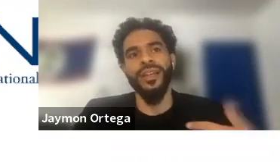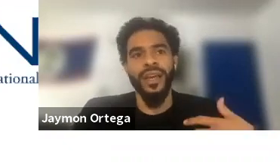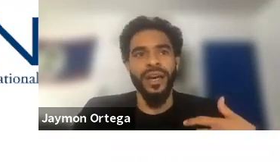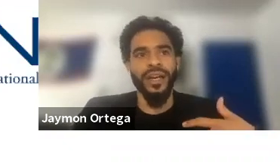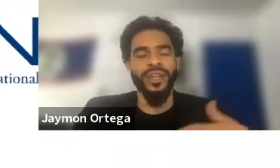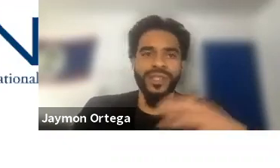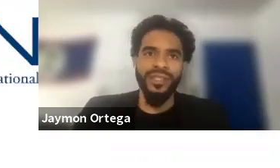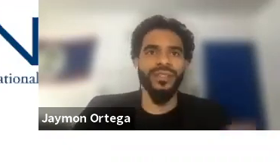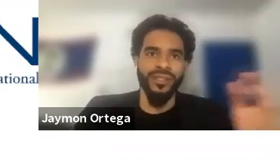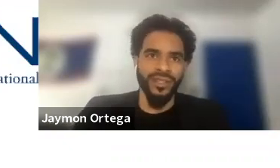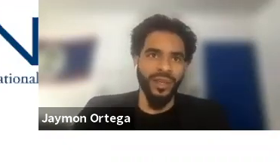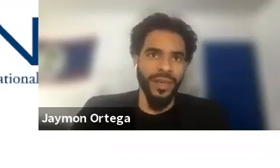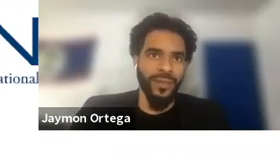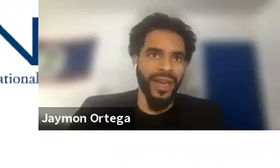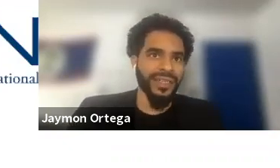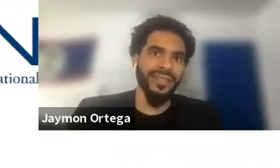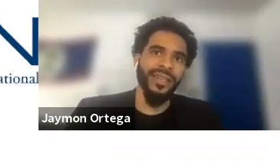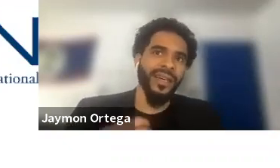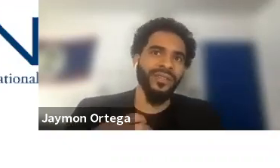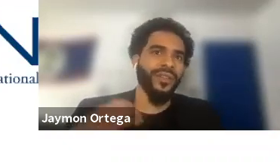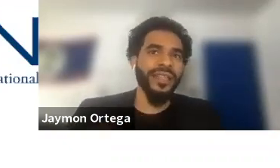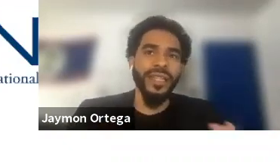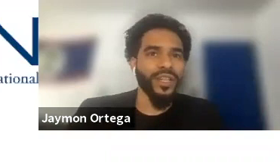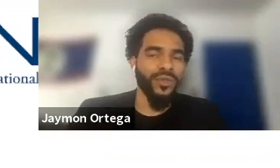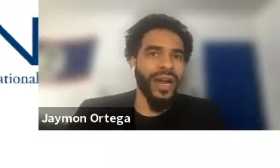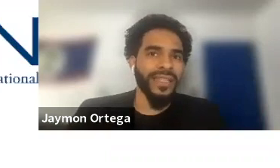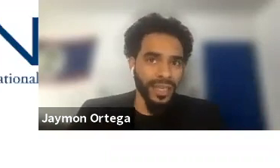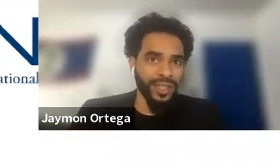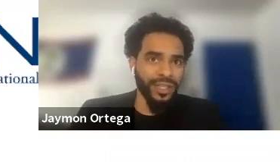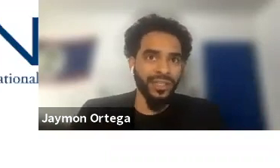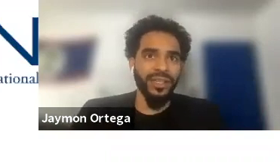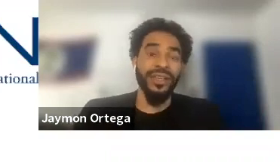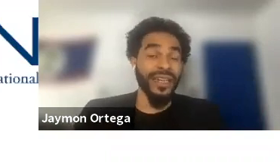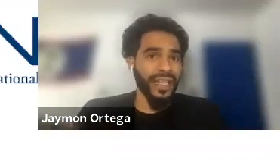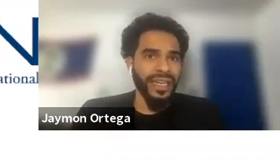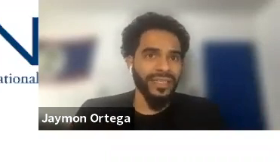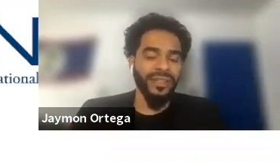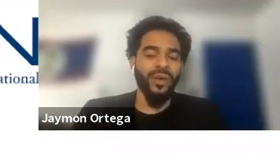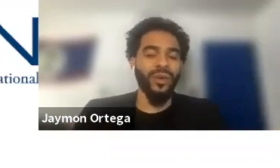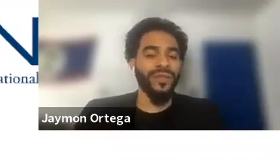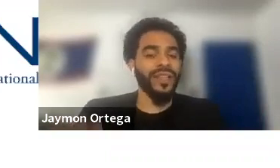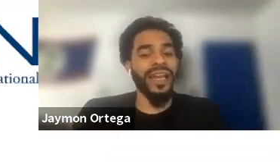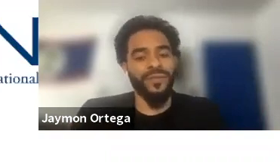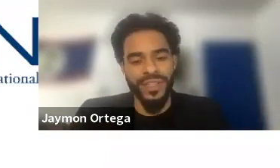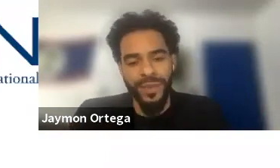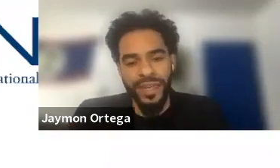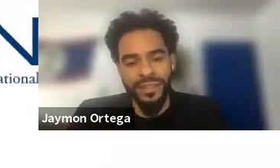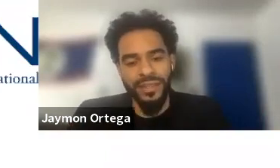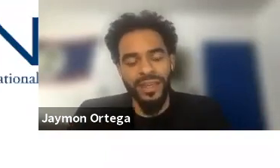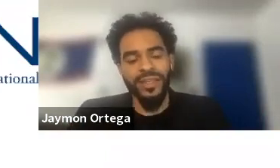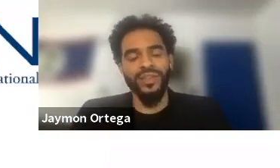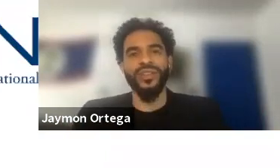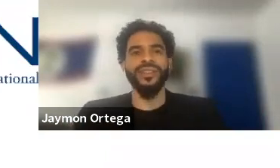screen, you will see this summed up as sort of intellectual isolation, neglect, or even a lack of